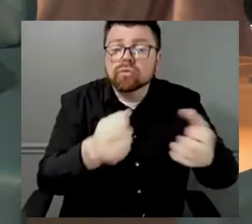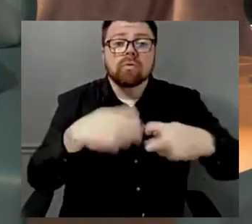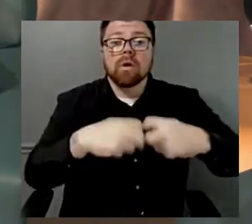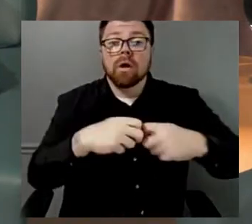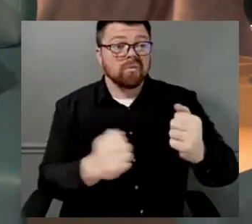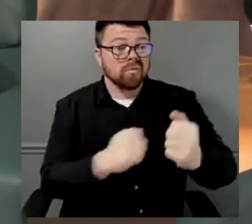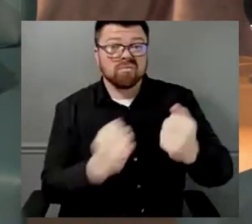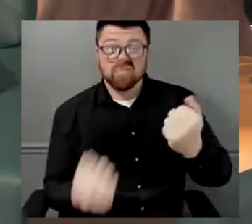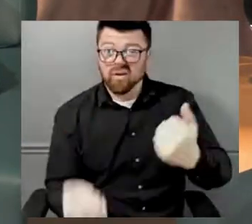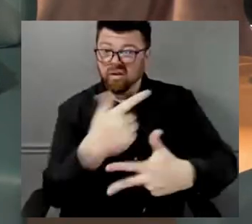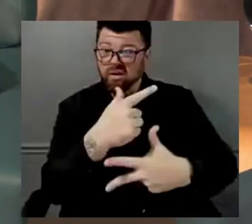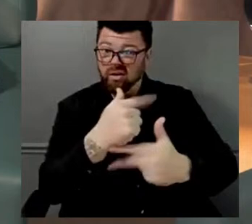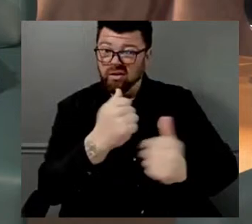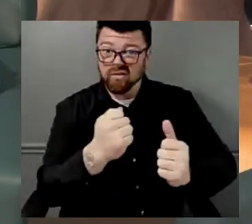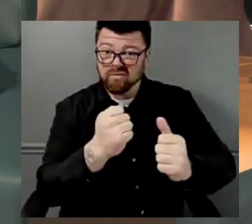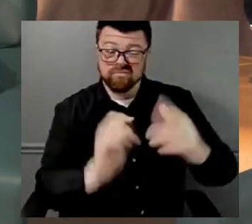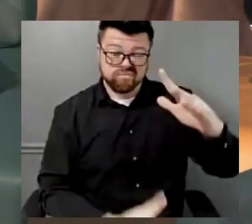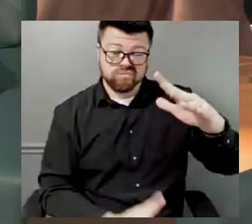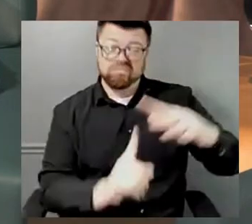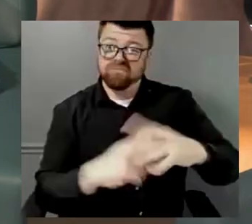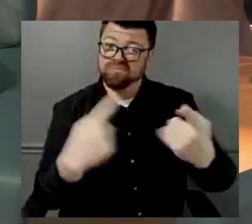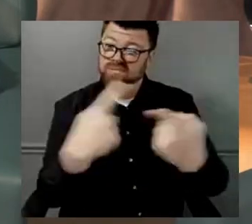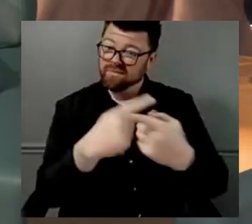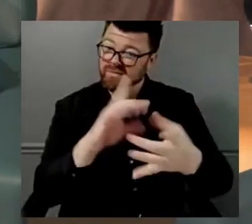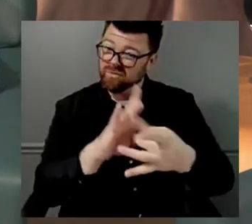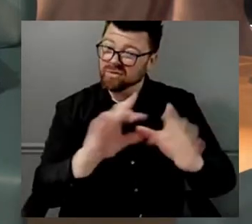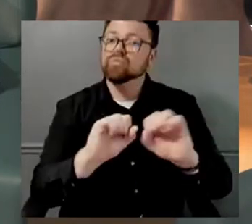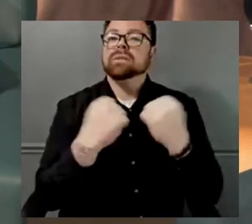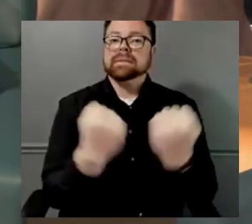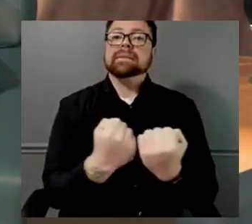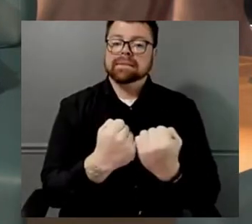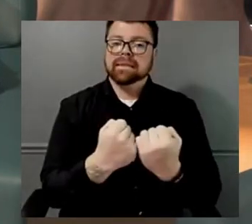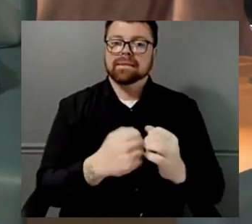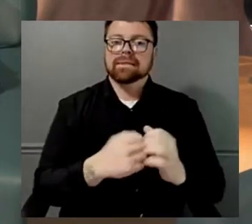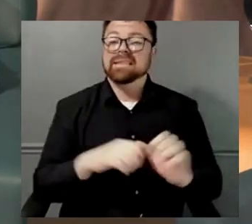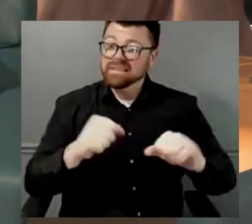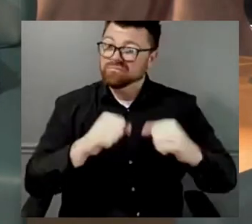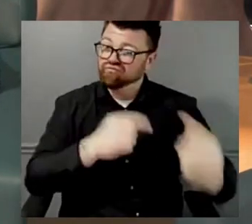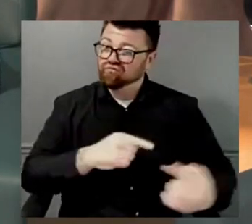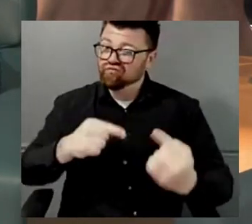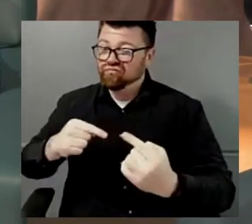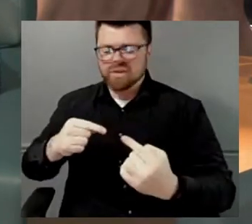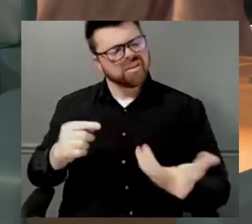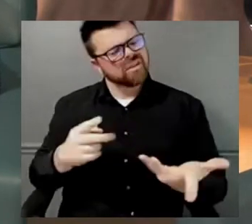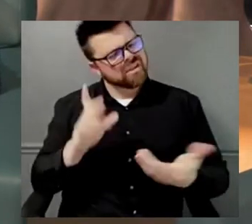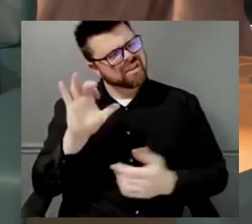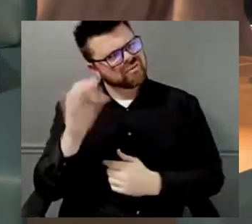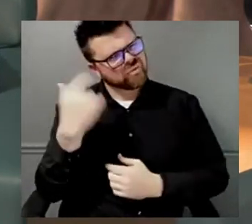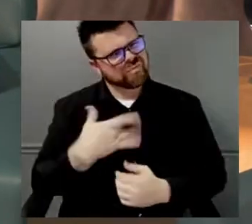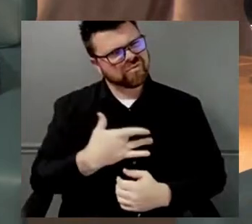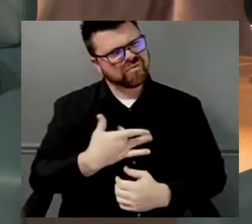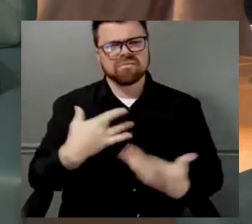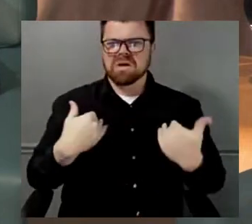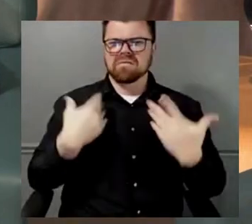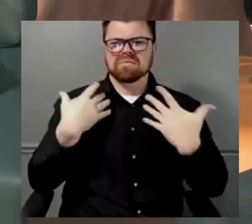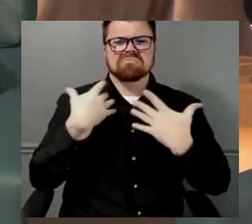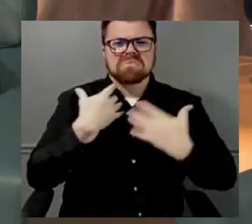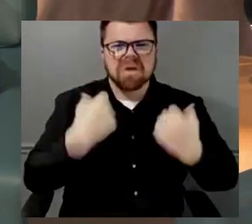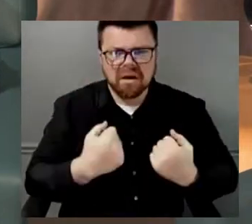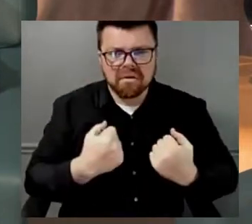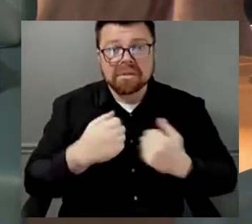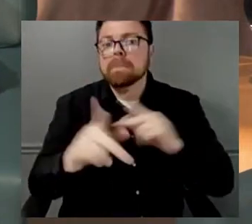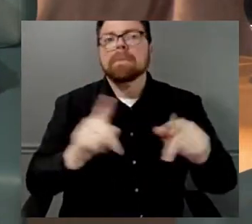the society. That's why I do think that having confidence in the people's